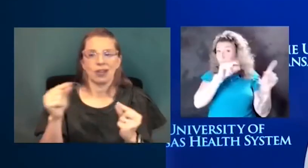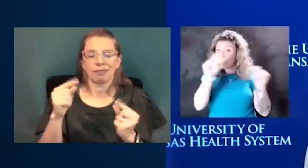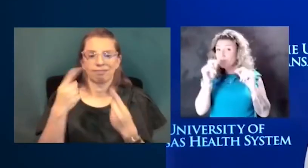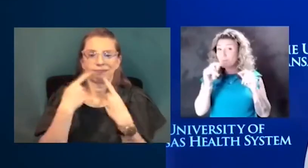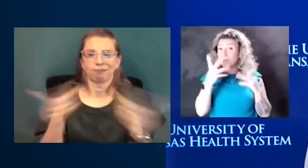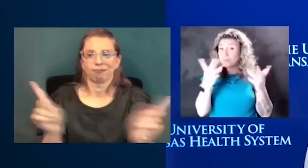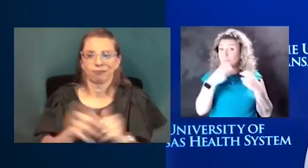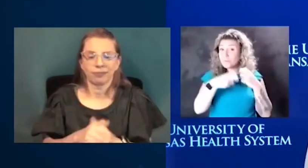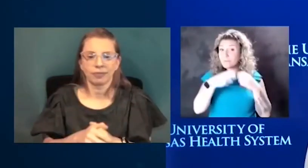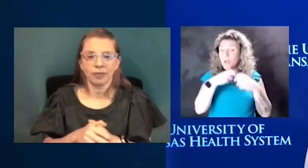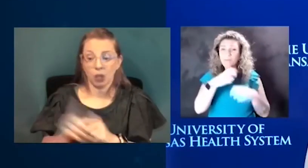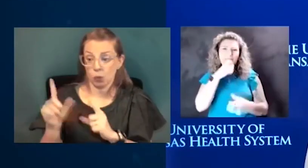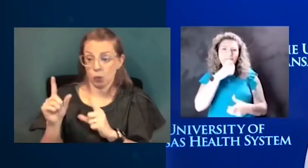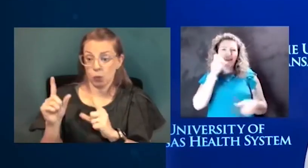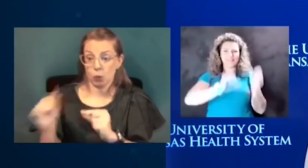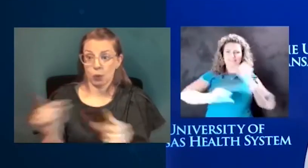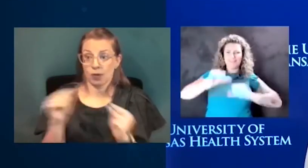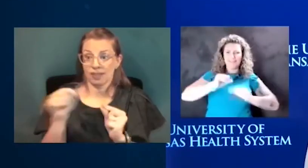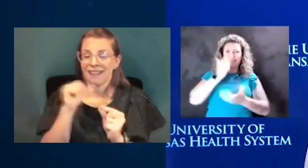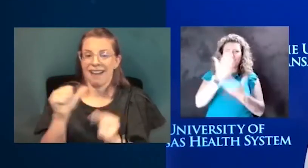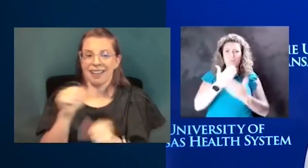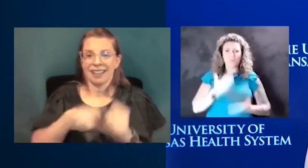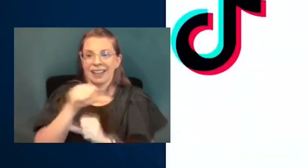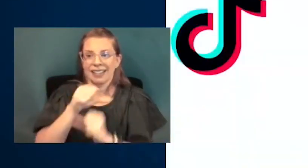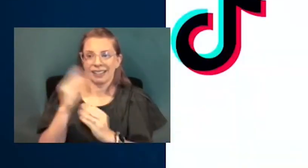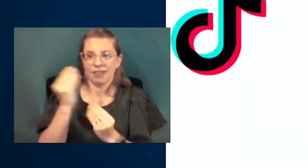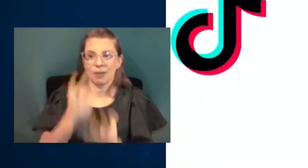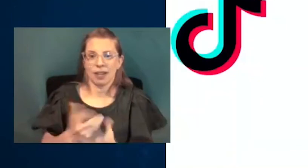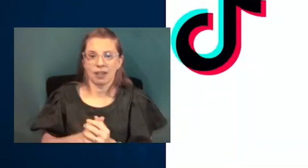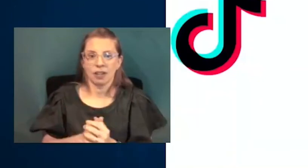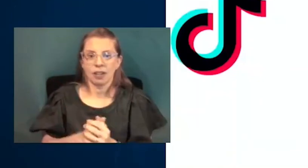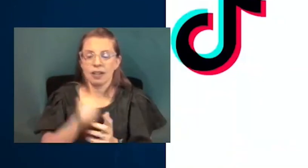aren't scientific information. It's not stuff that's based in science.